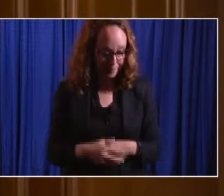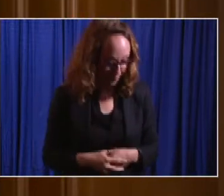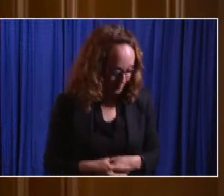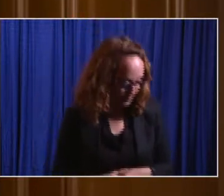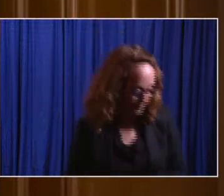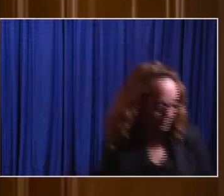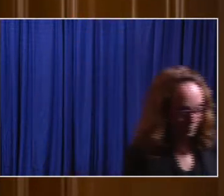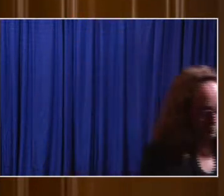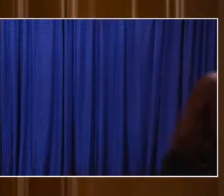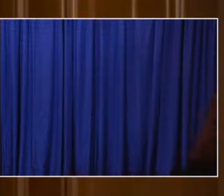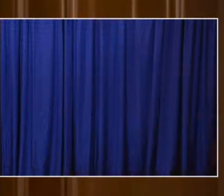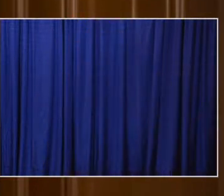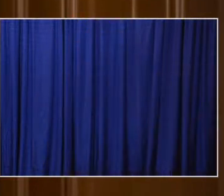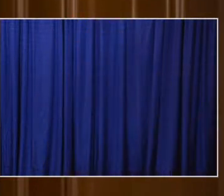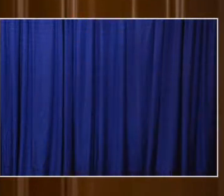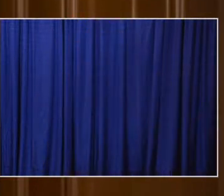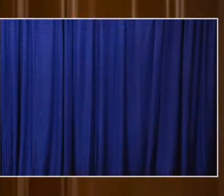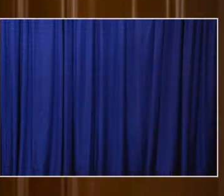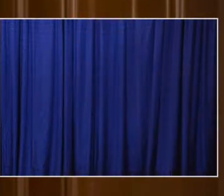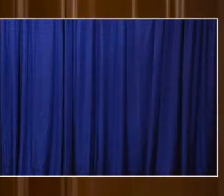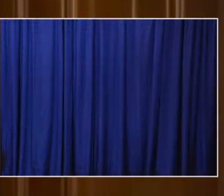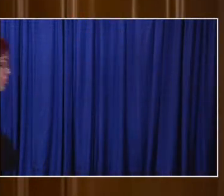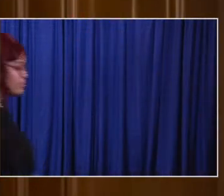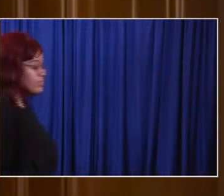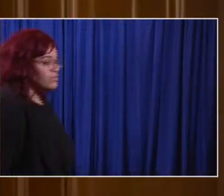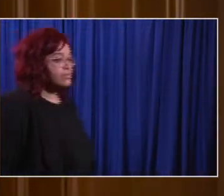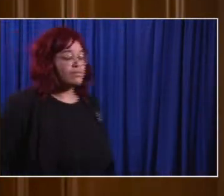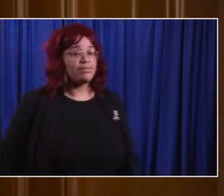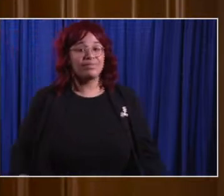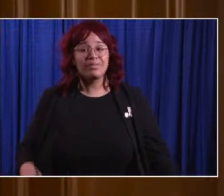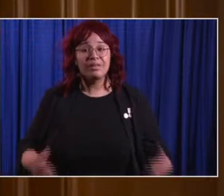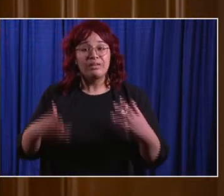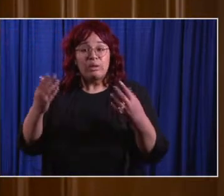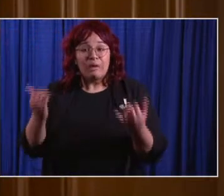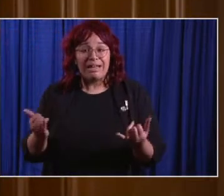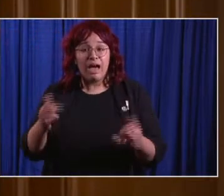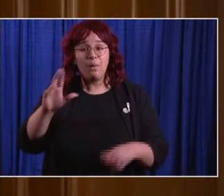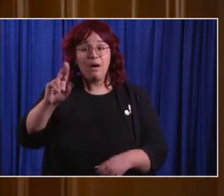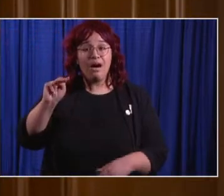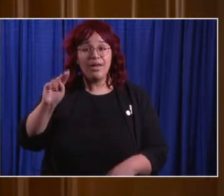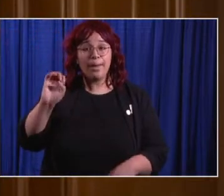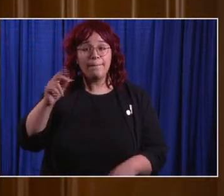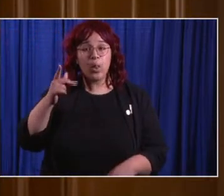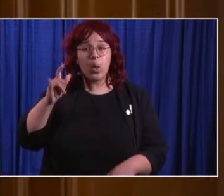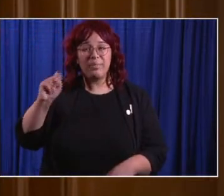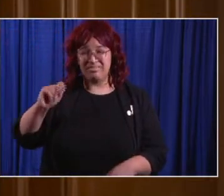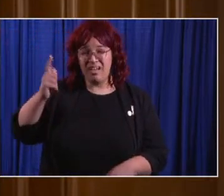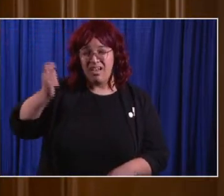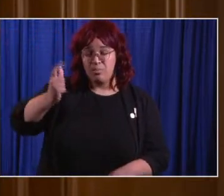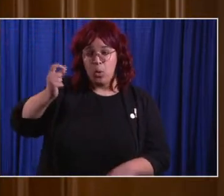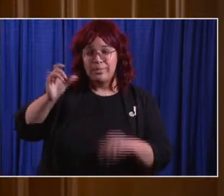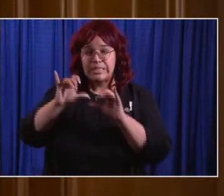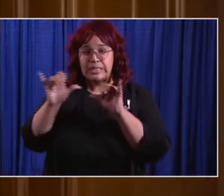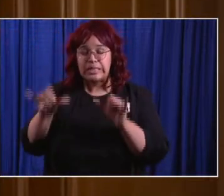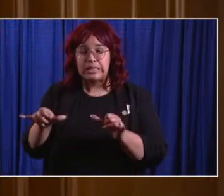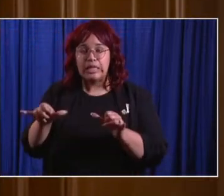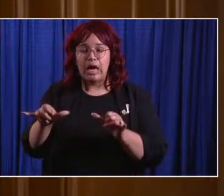concerned that it's going to jeopardize the federal money to bail out the unemployment system and other things that you have in